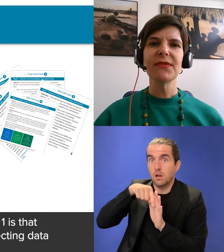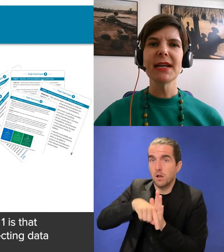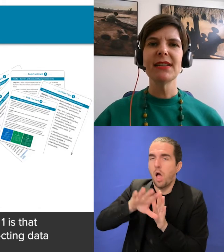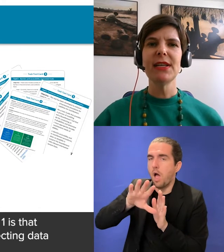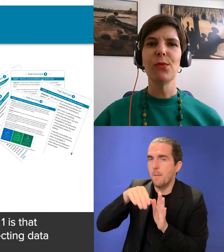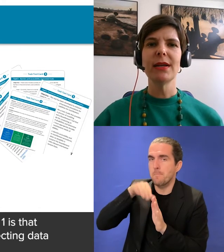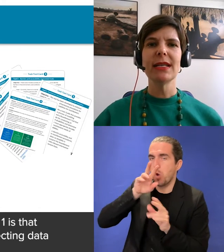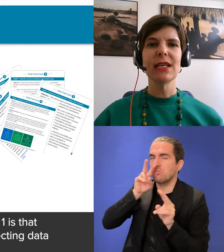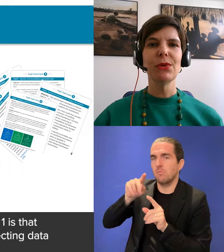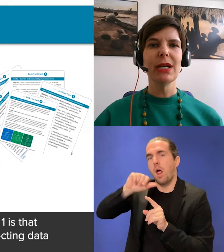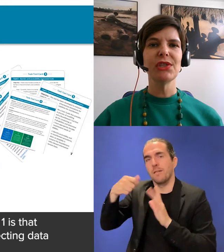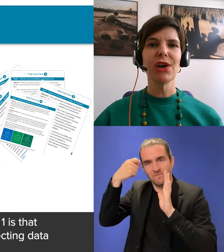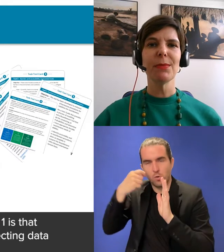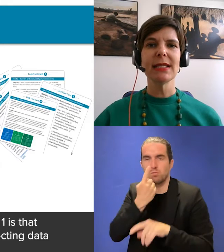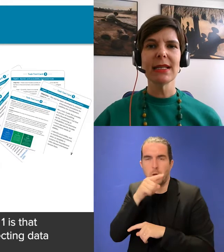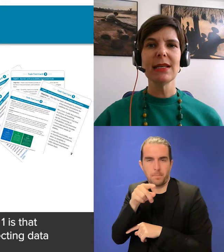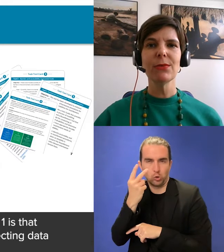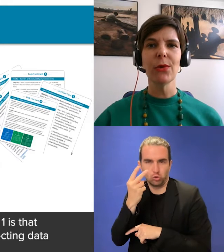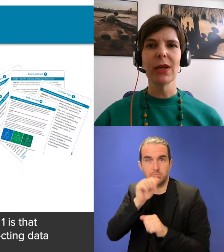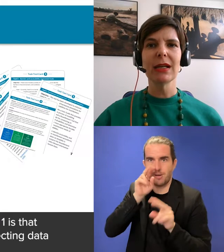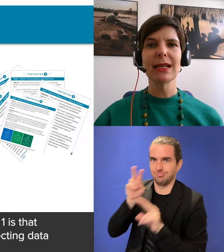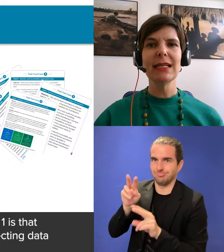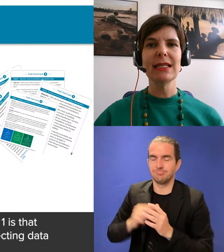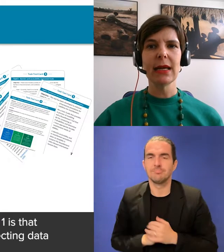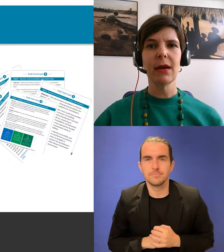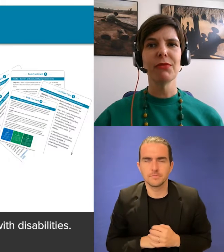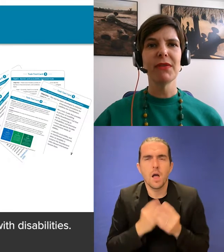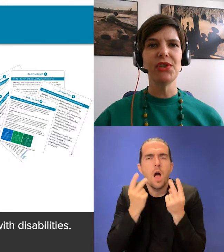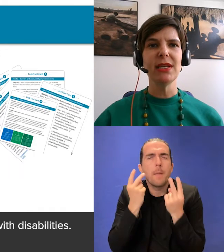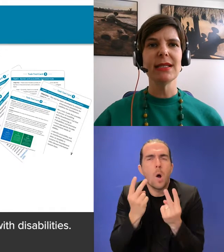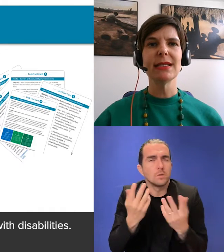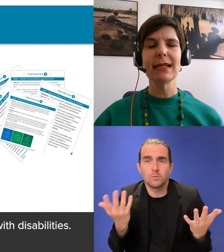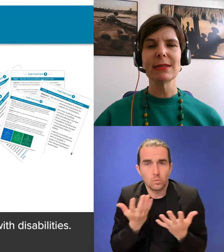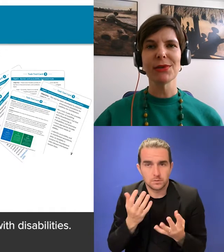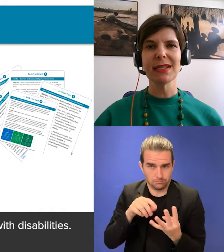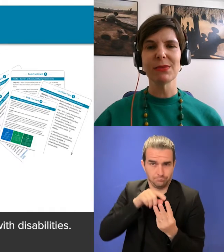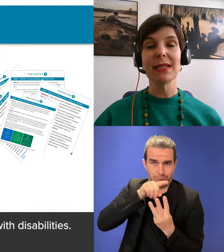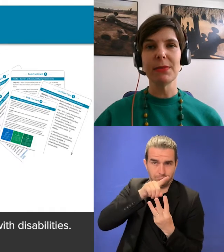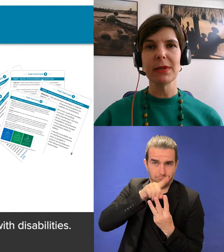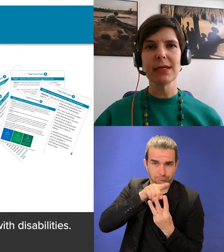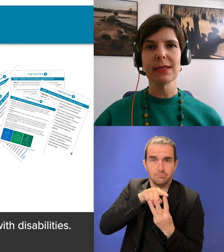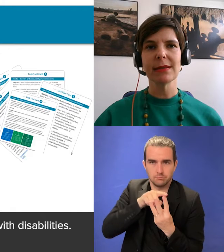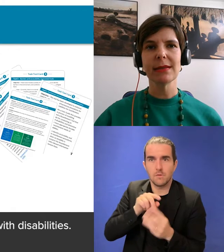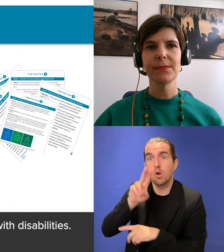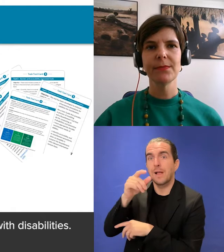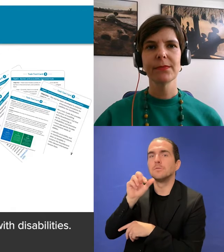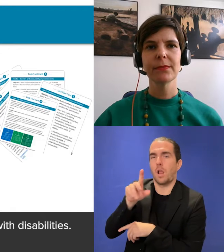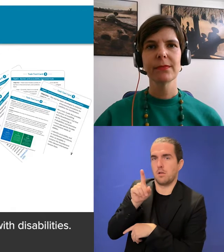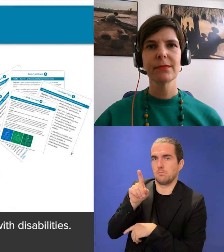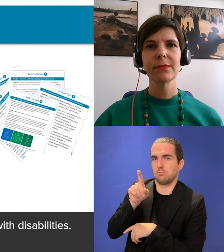key message for Activity 1 is that UNHCR plays a key role in collecting data on refugees and stateless persons with disabilities.